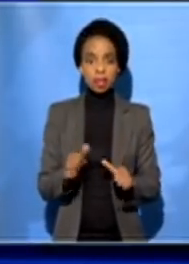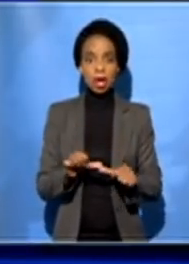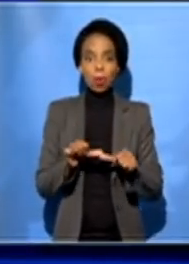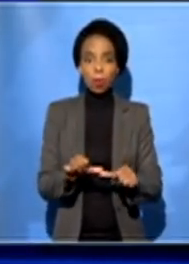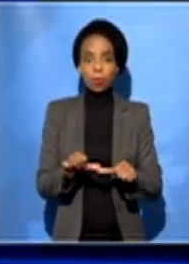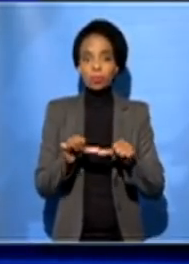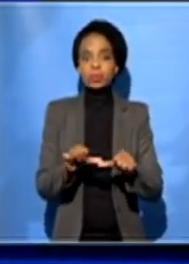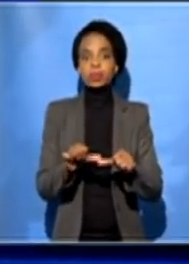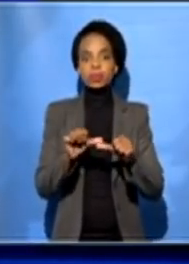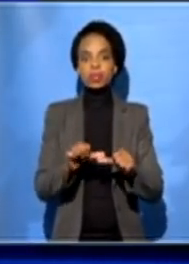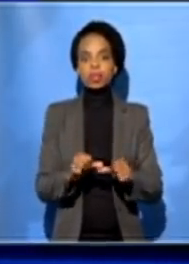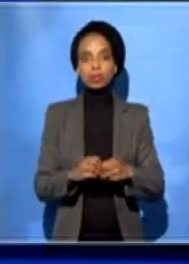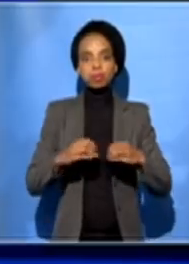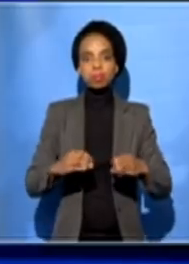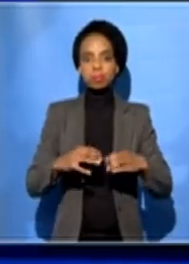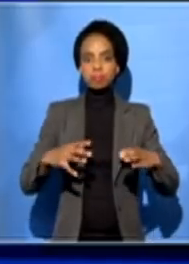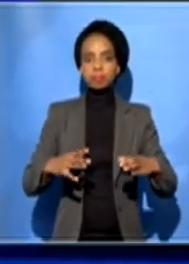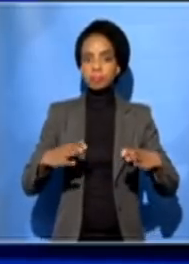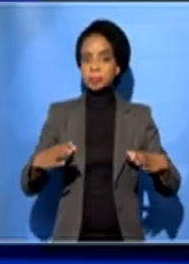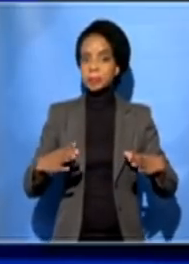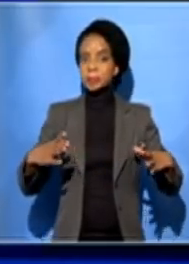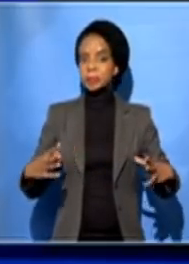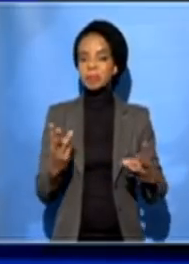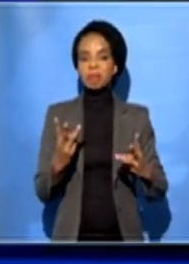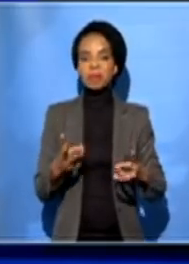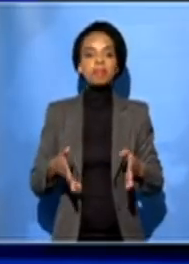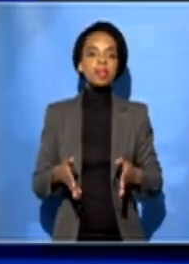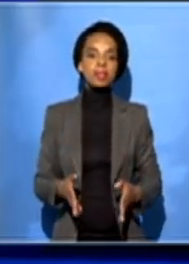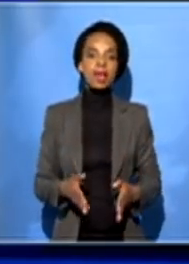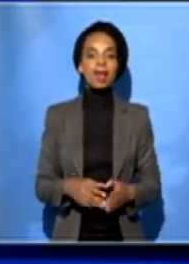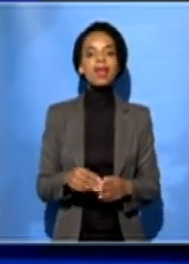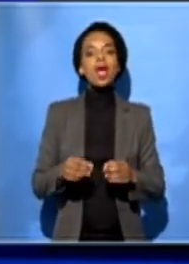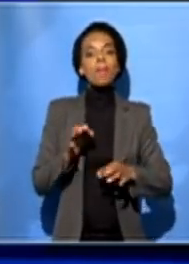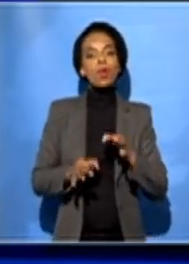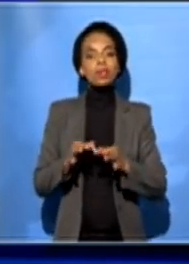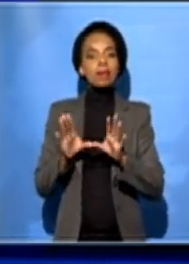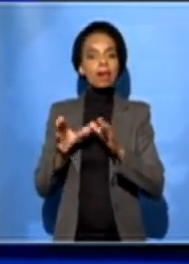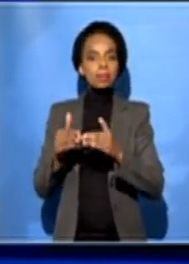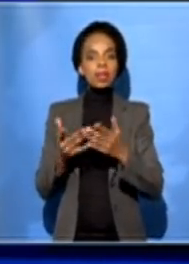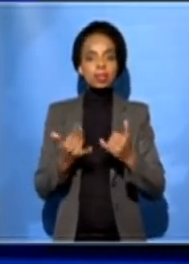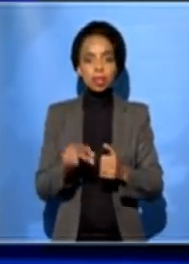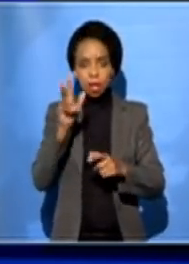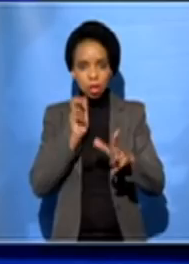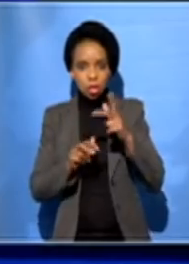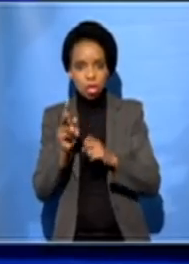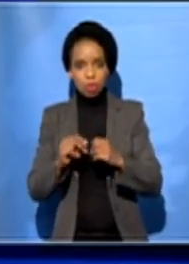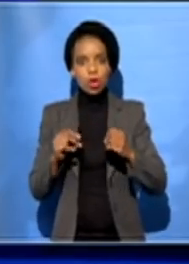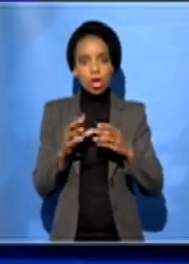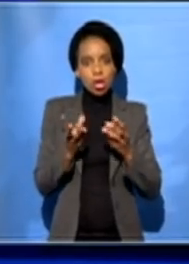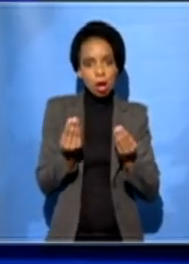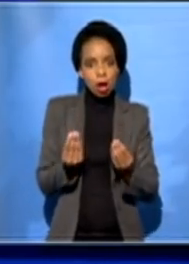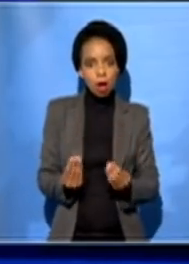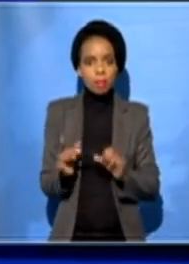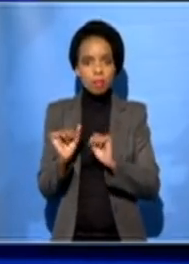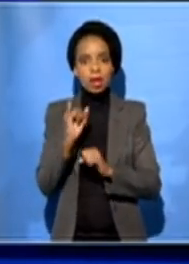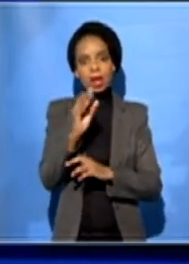to build up in this room behind us, this floor, this hall. Political parties are here in their numbers. IEC officials working